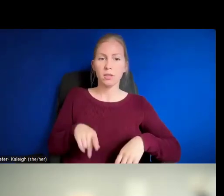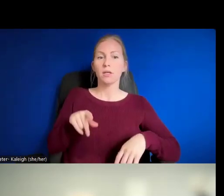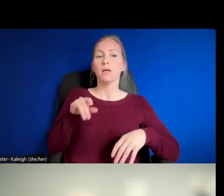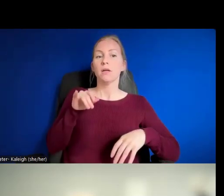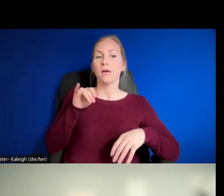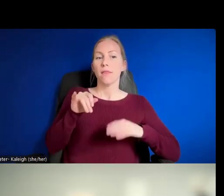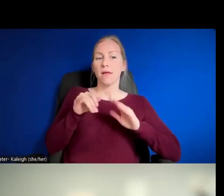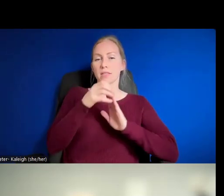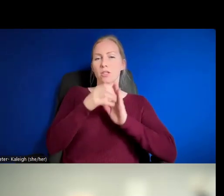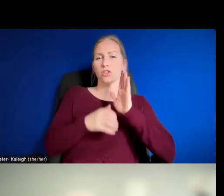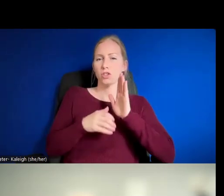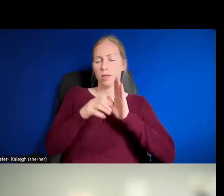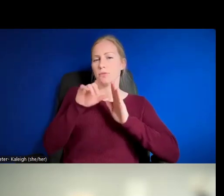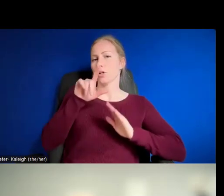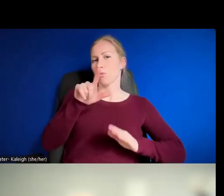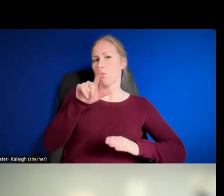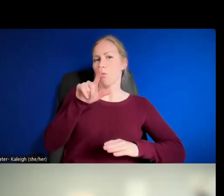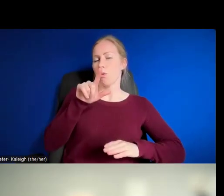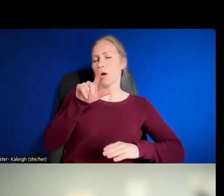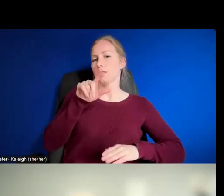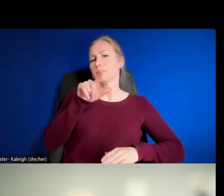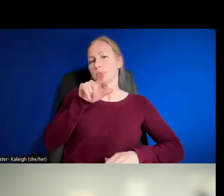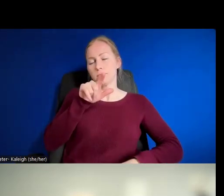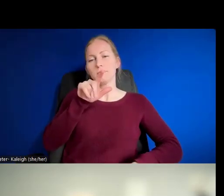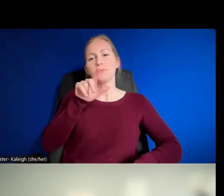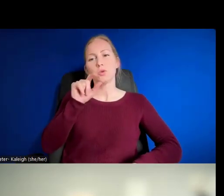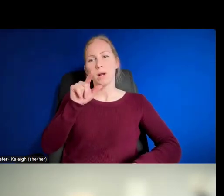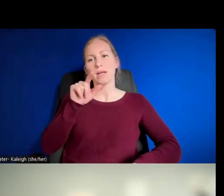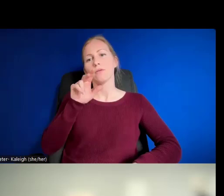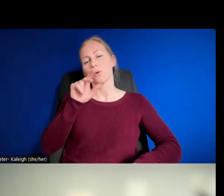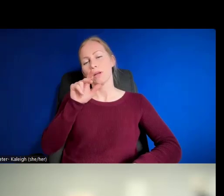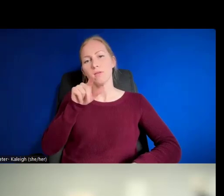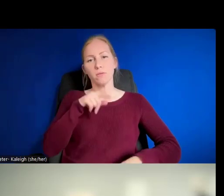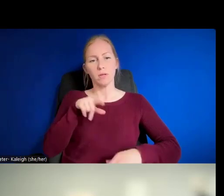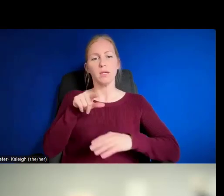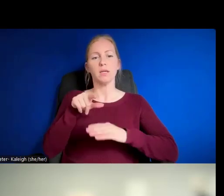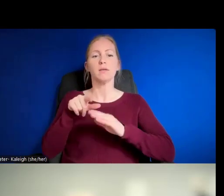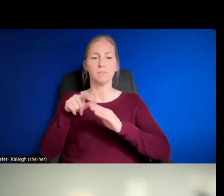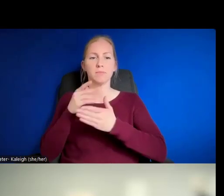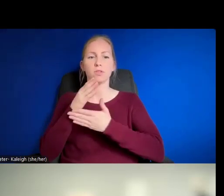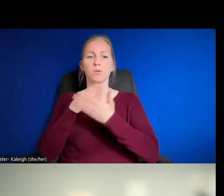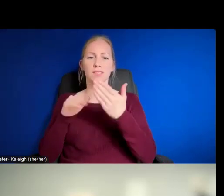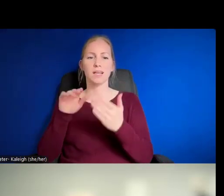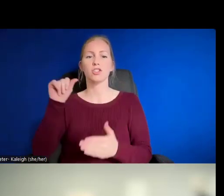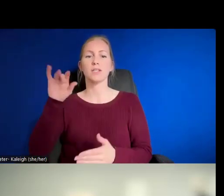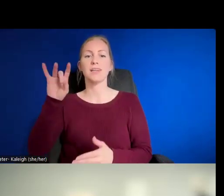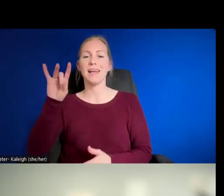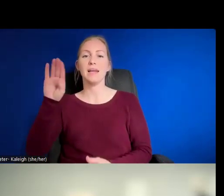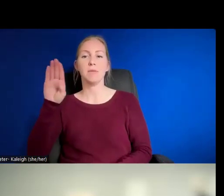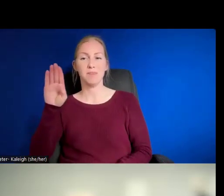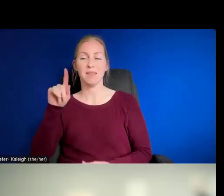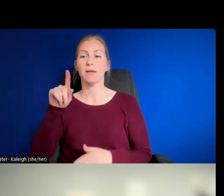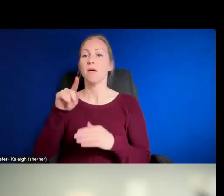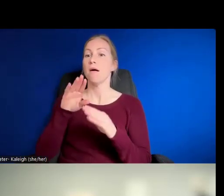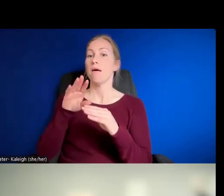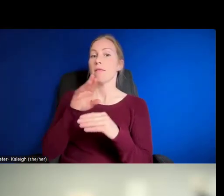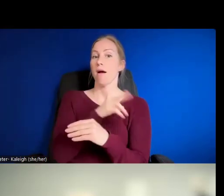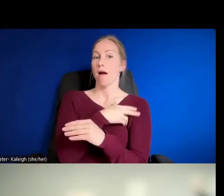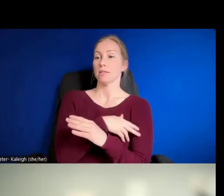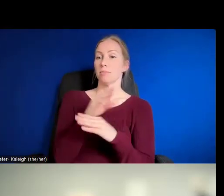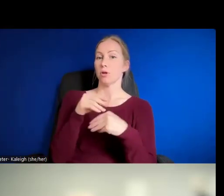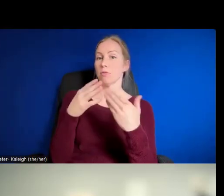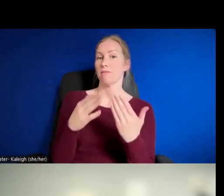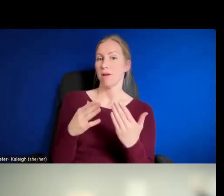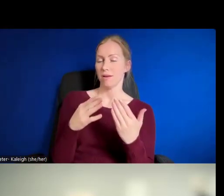Chapter 123, Section 8B, that a hospital provider, in this case Bridgewater, file